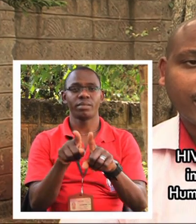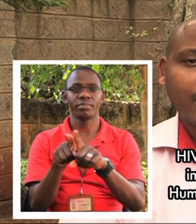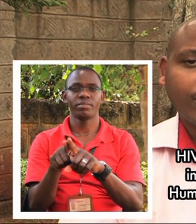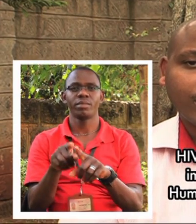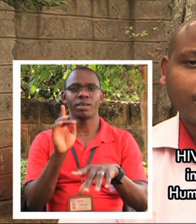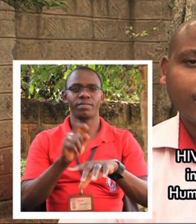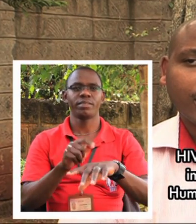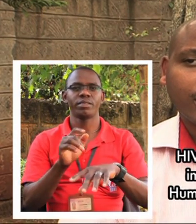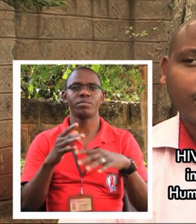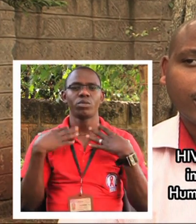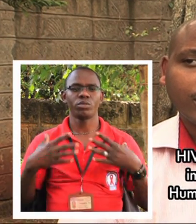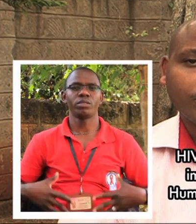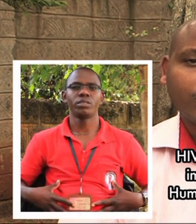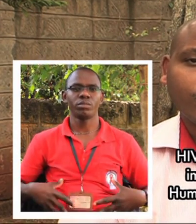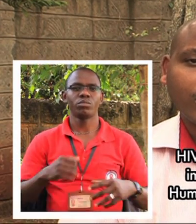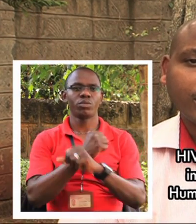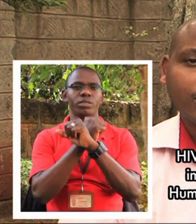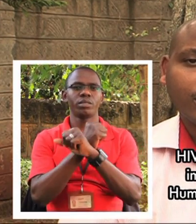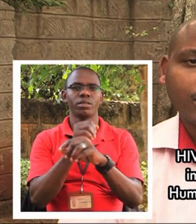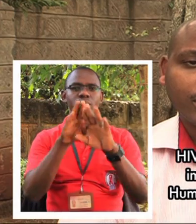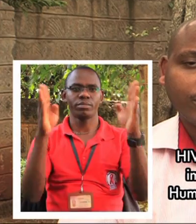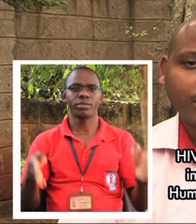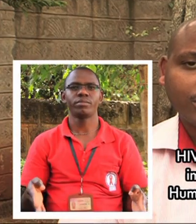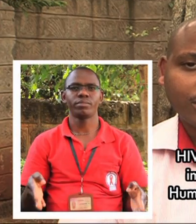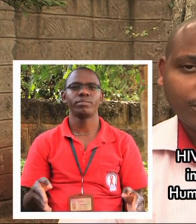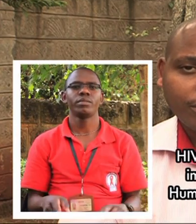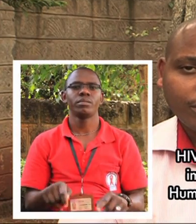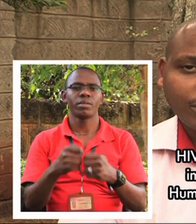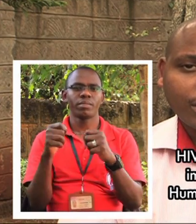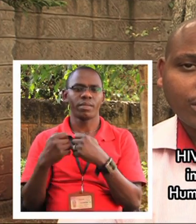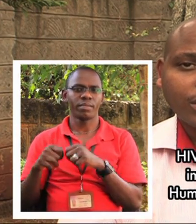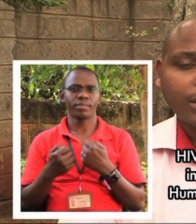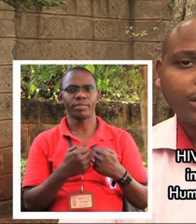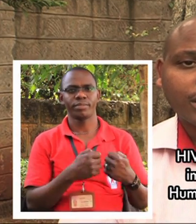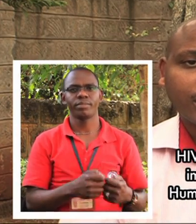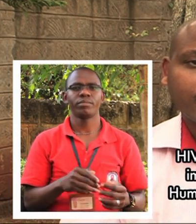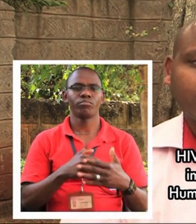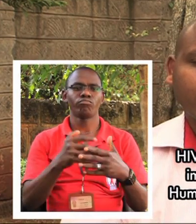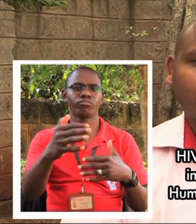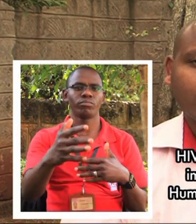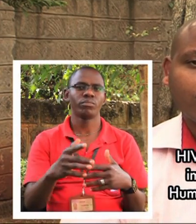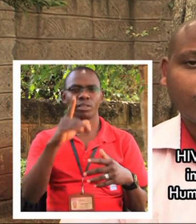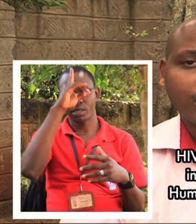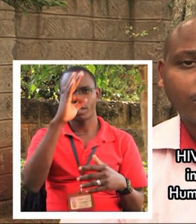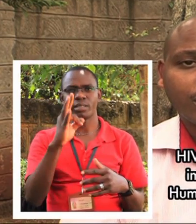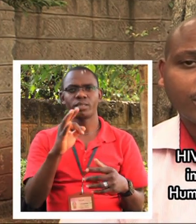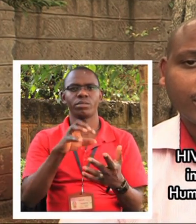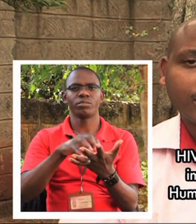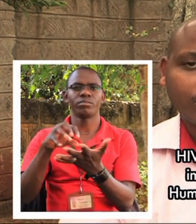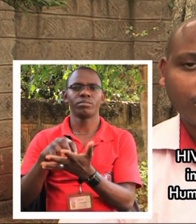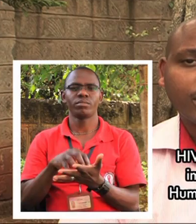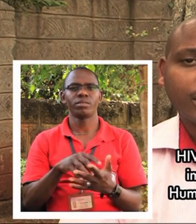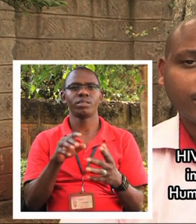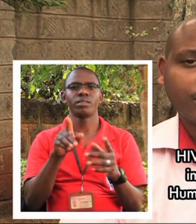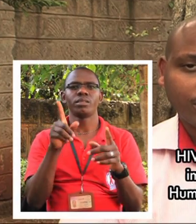that affects the body's defense system, causing serious condition that we have said